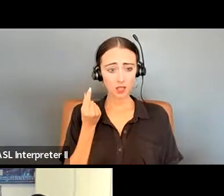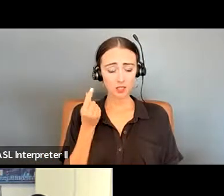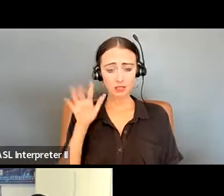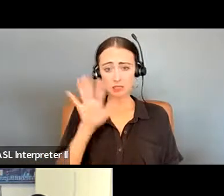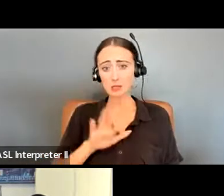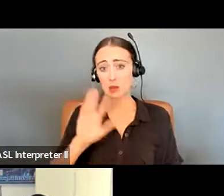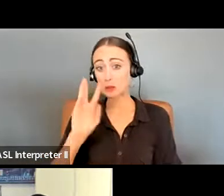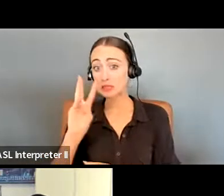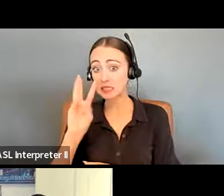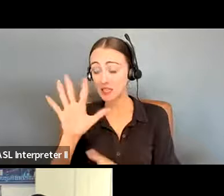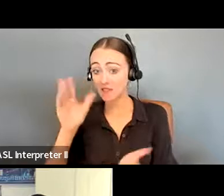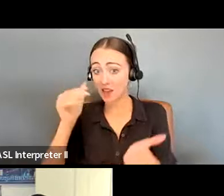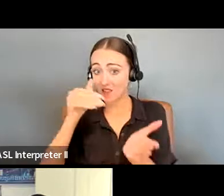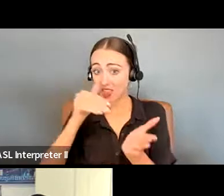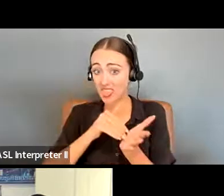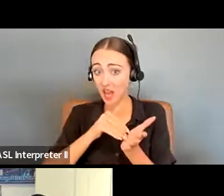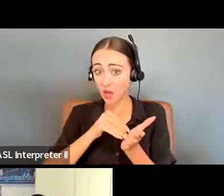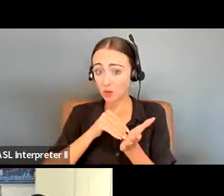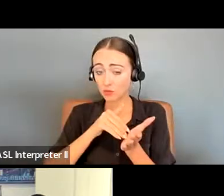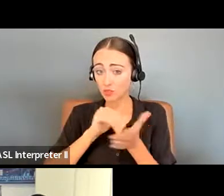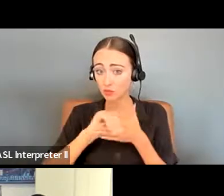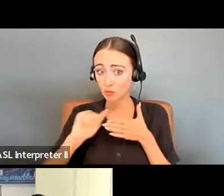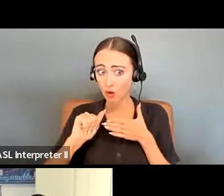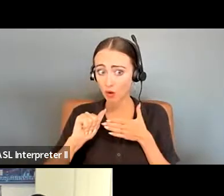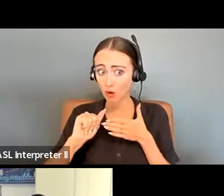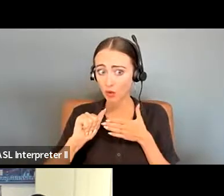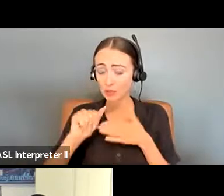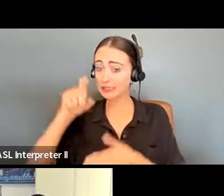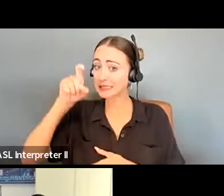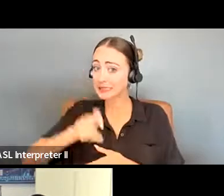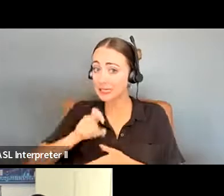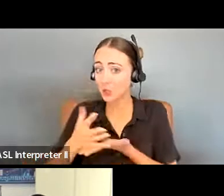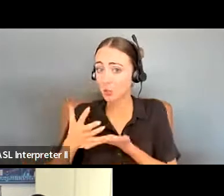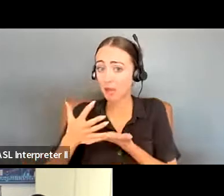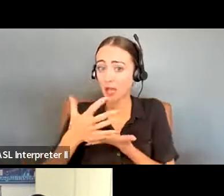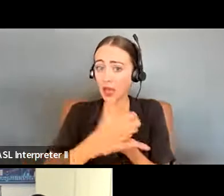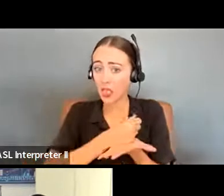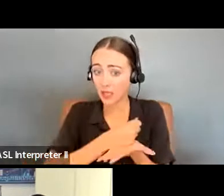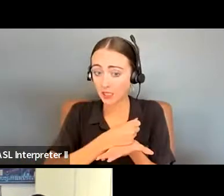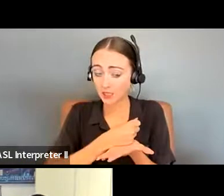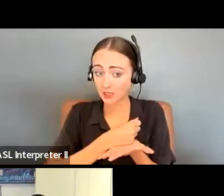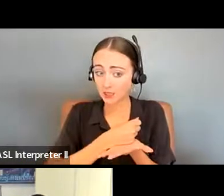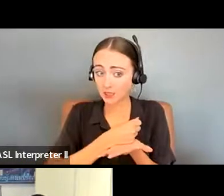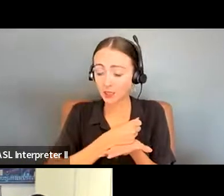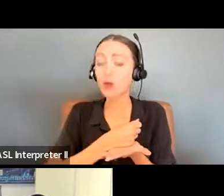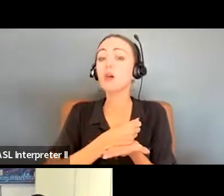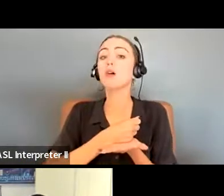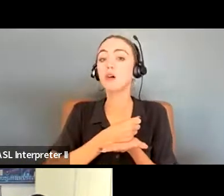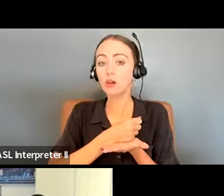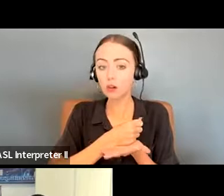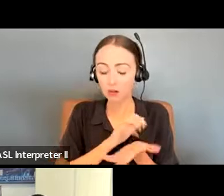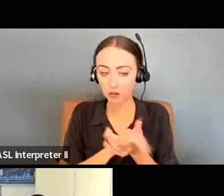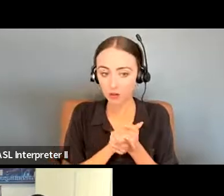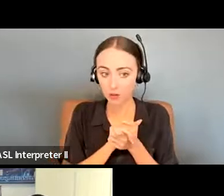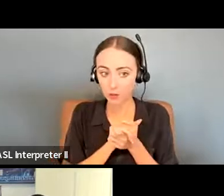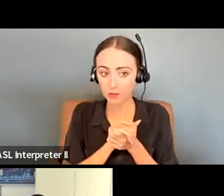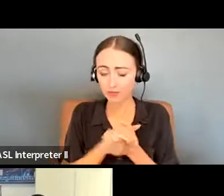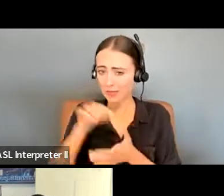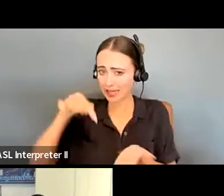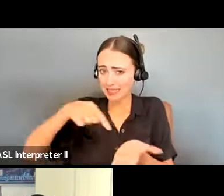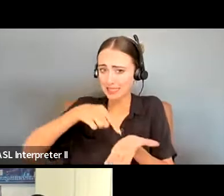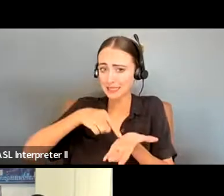about 65,000 that is to be collected? Okay, and these